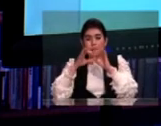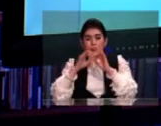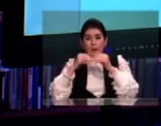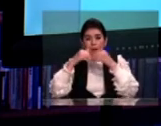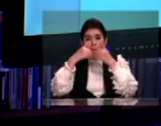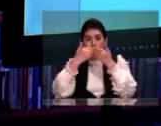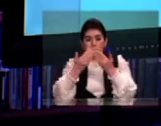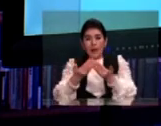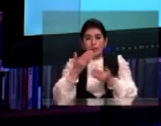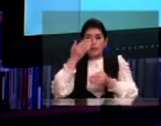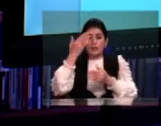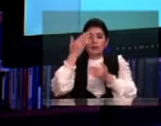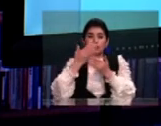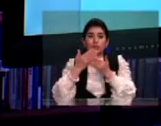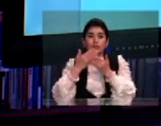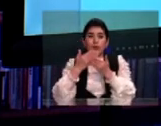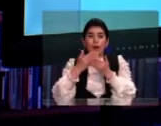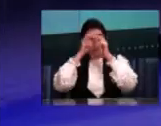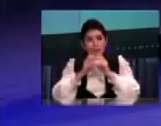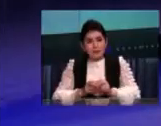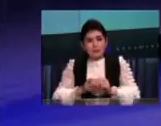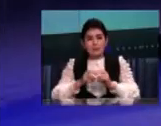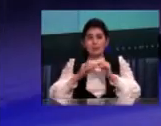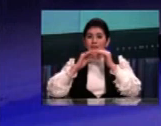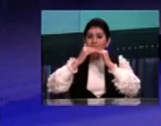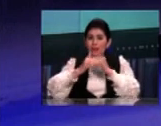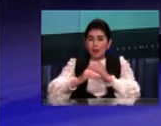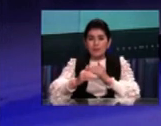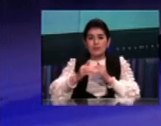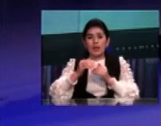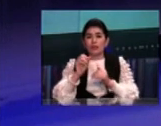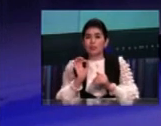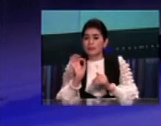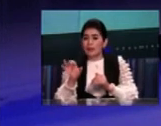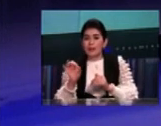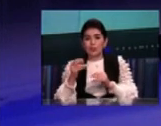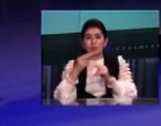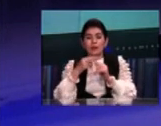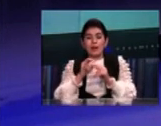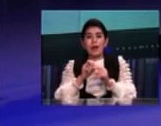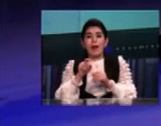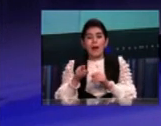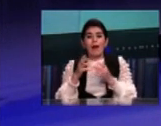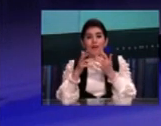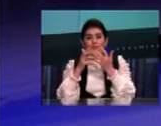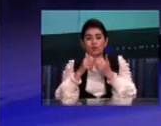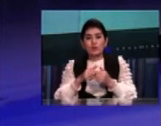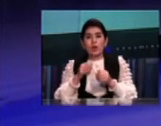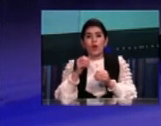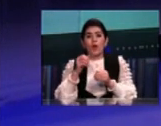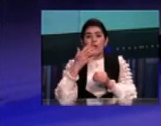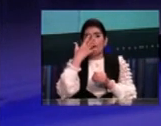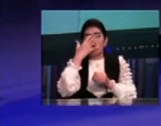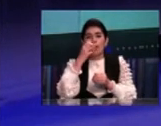beradi. Liftda va metroni kirvurish joylarida ishlatiladigan avtomatlar aynan mana shu